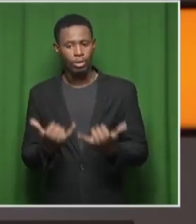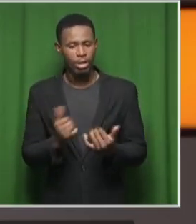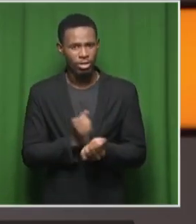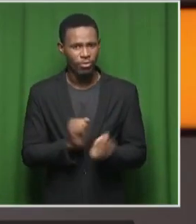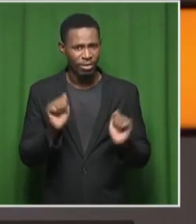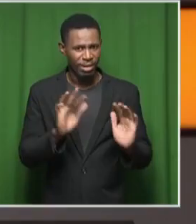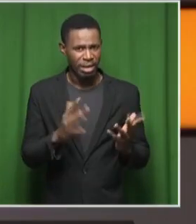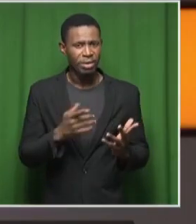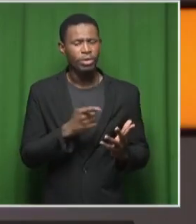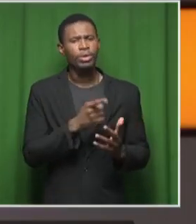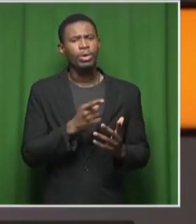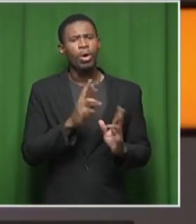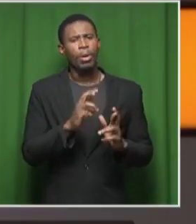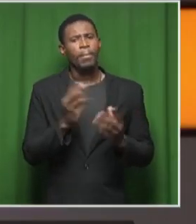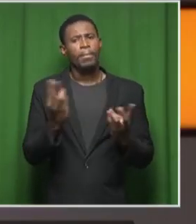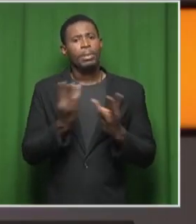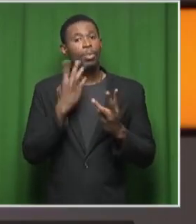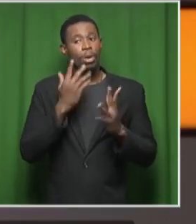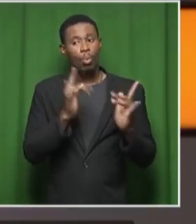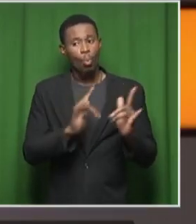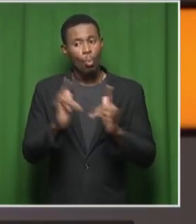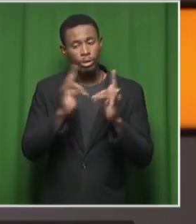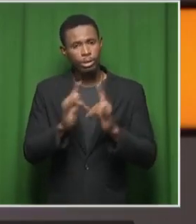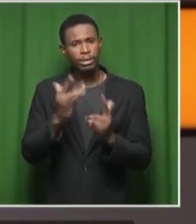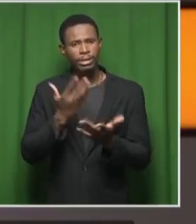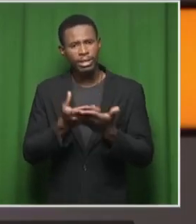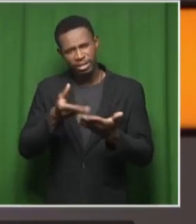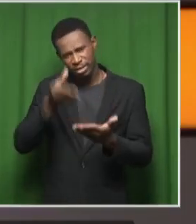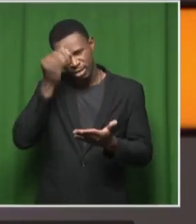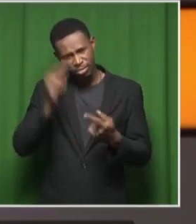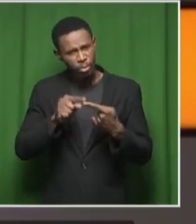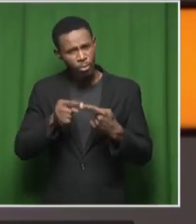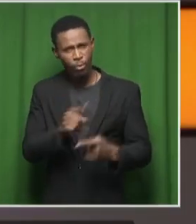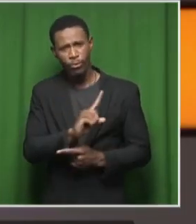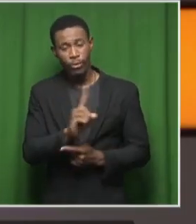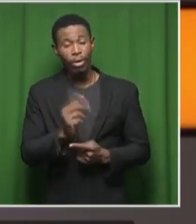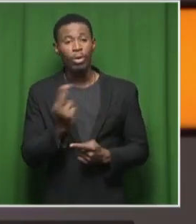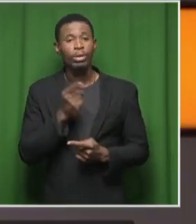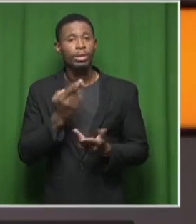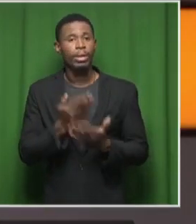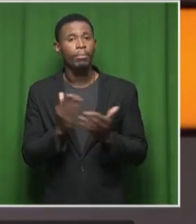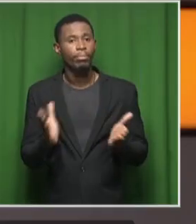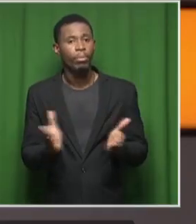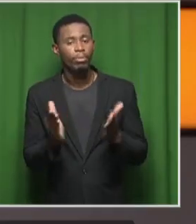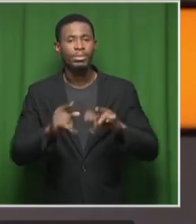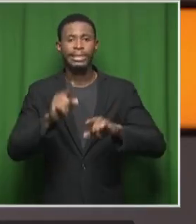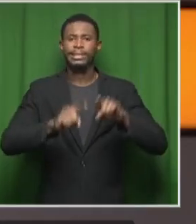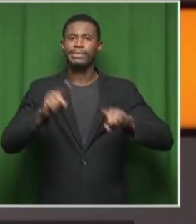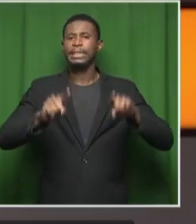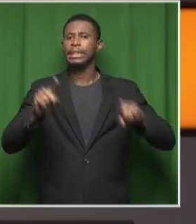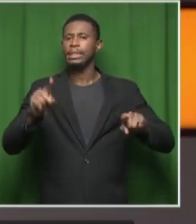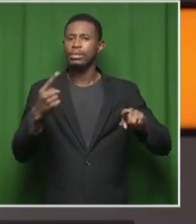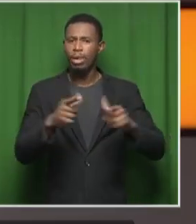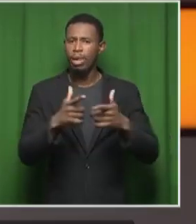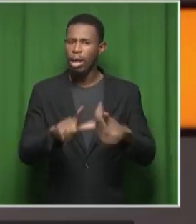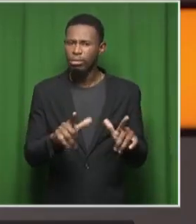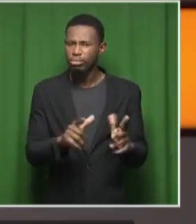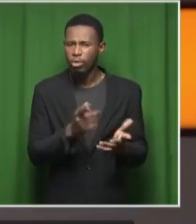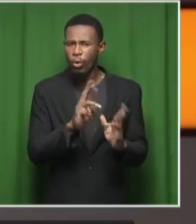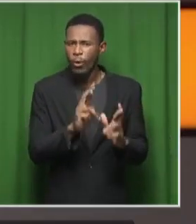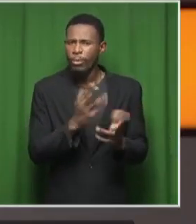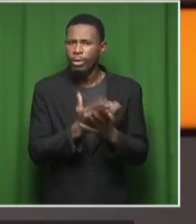away from watching this documentary? And how are you hoping that it'll promote diversity in terms of languages in our